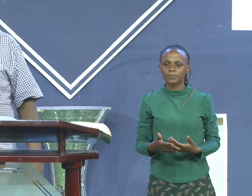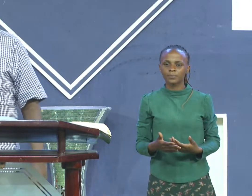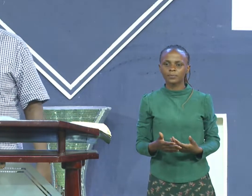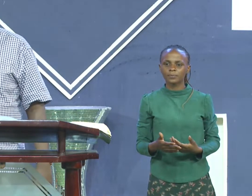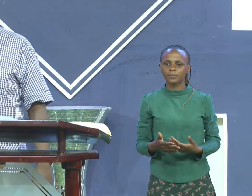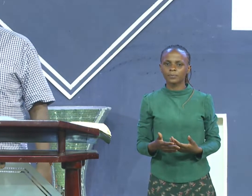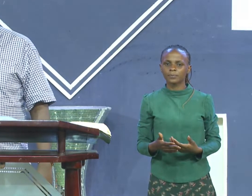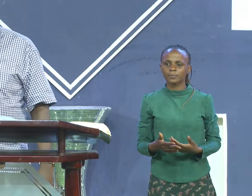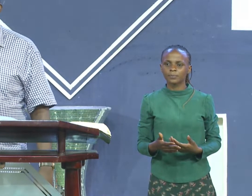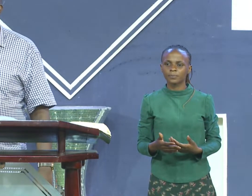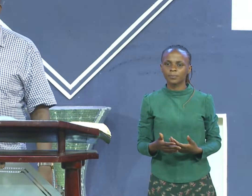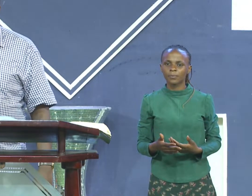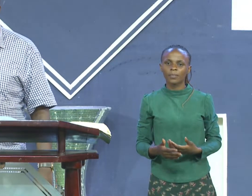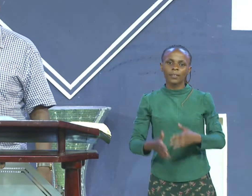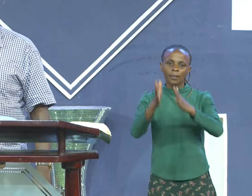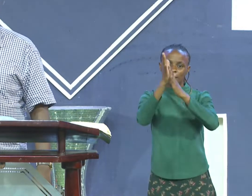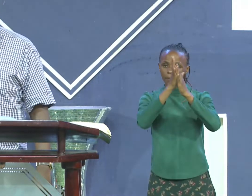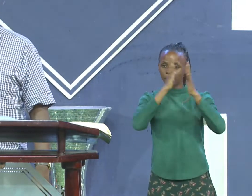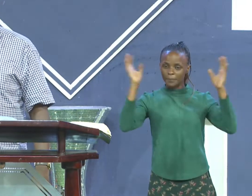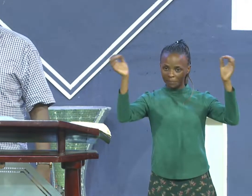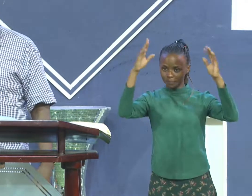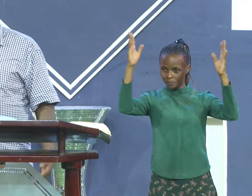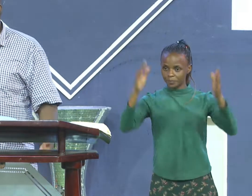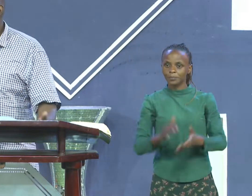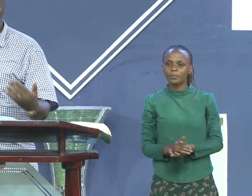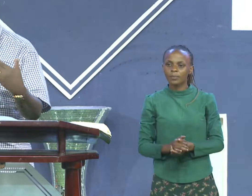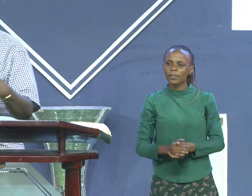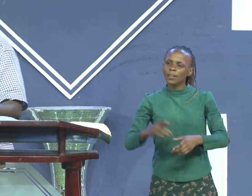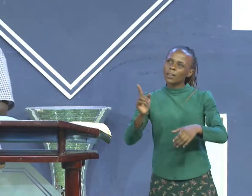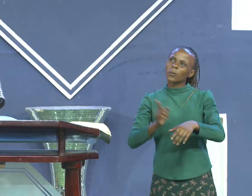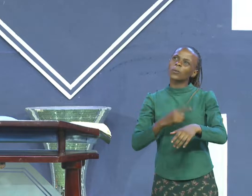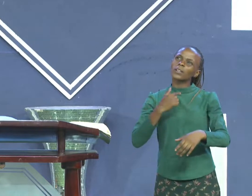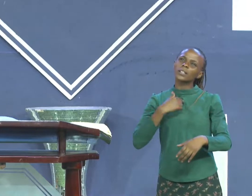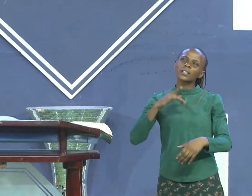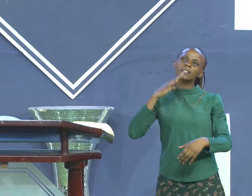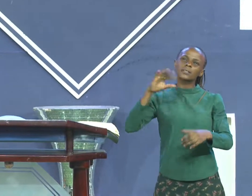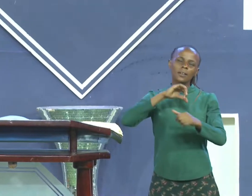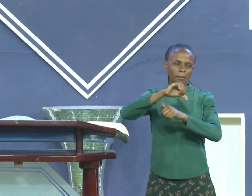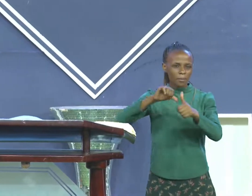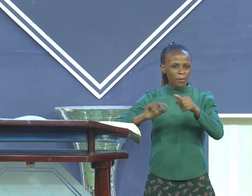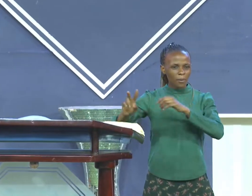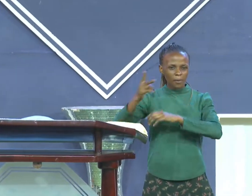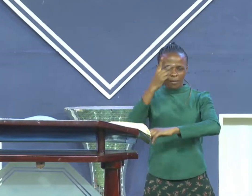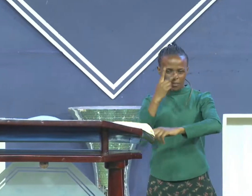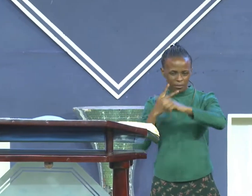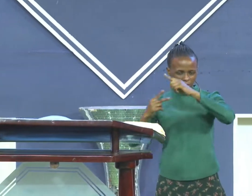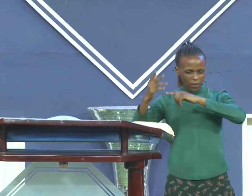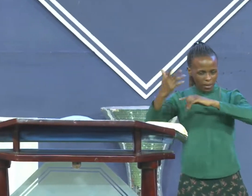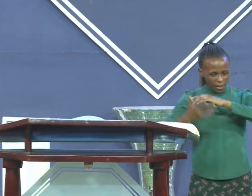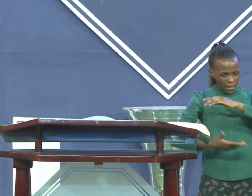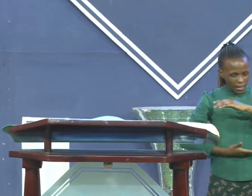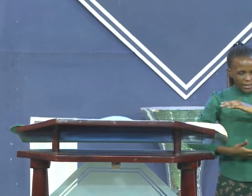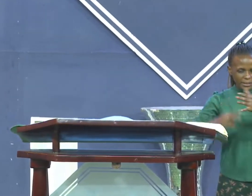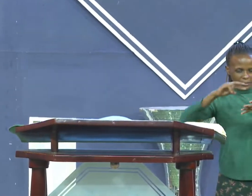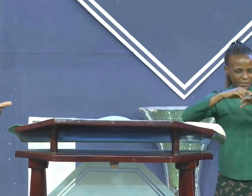alina omukisa. Hallelujah. Amen. And when I speak about vision, it has implication both